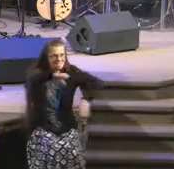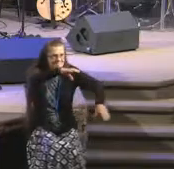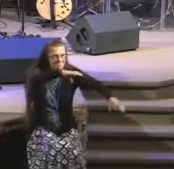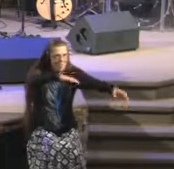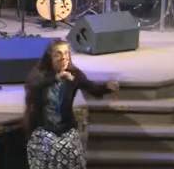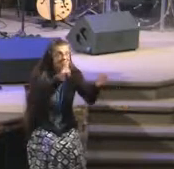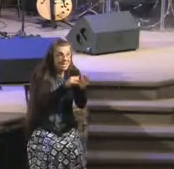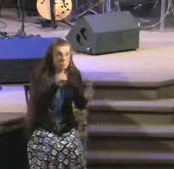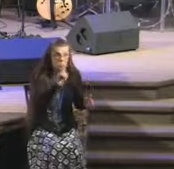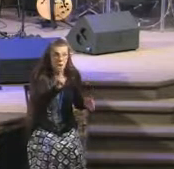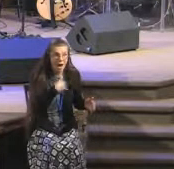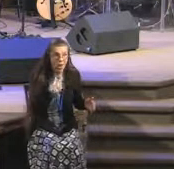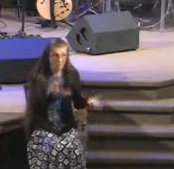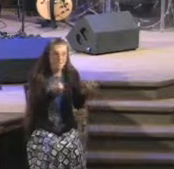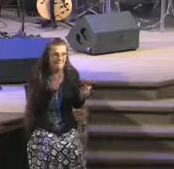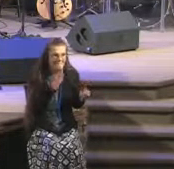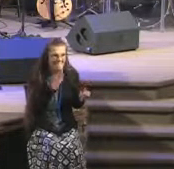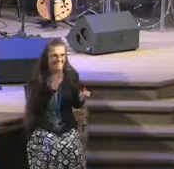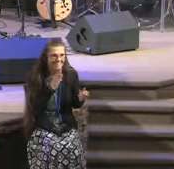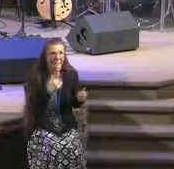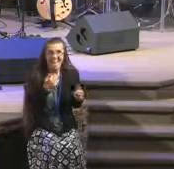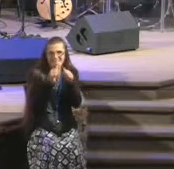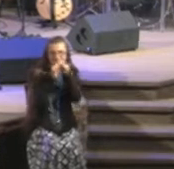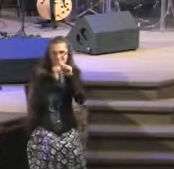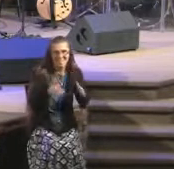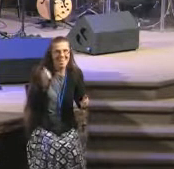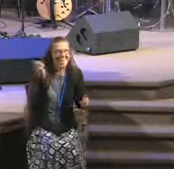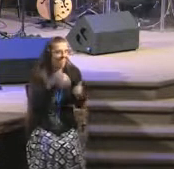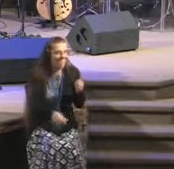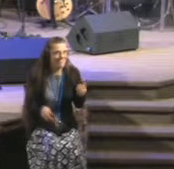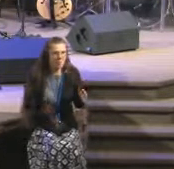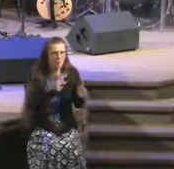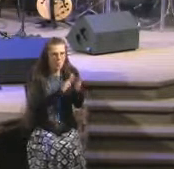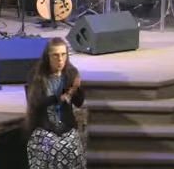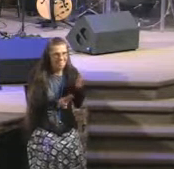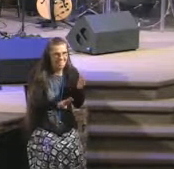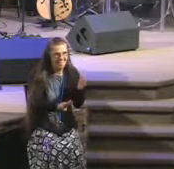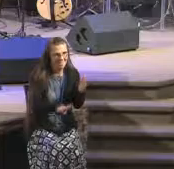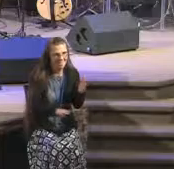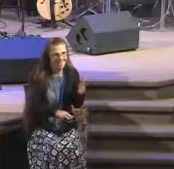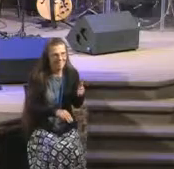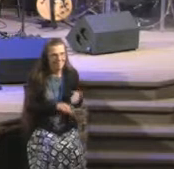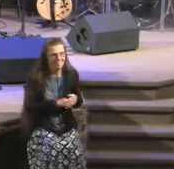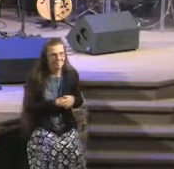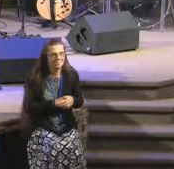to be. Because I'm telling you, I get blessed every week. Every week.